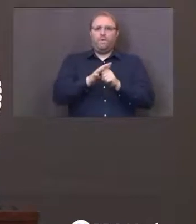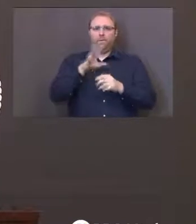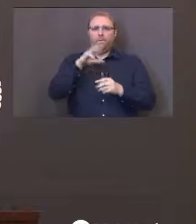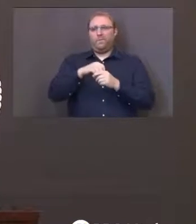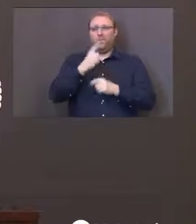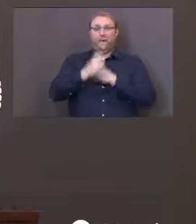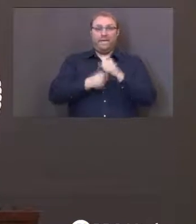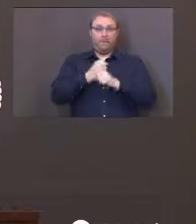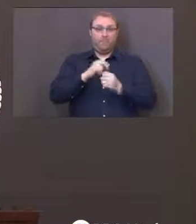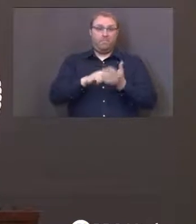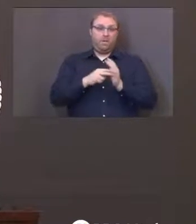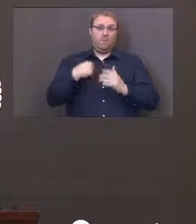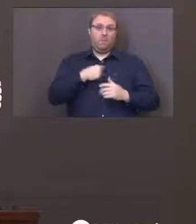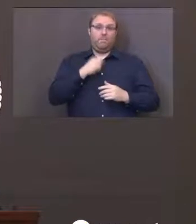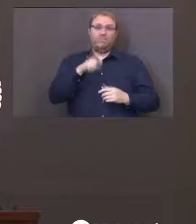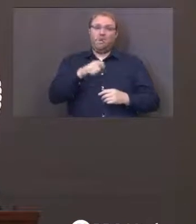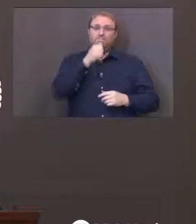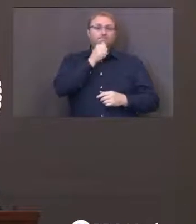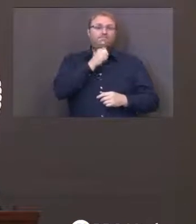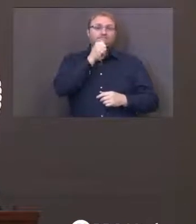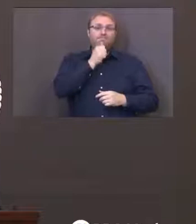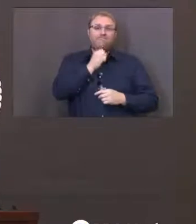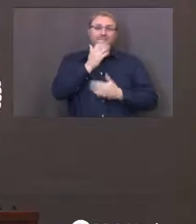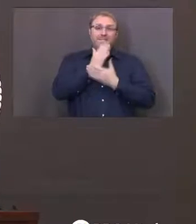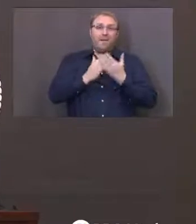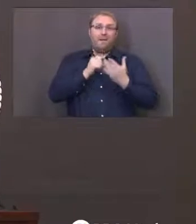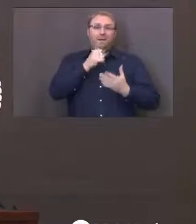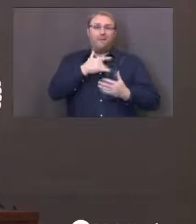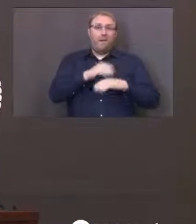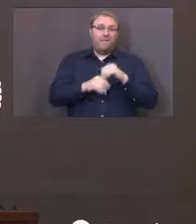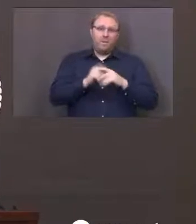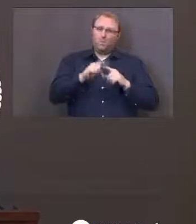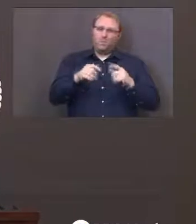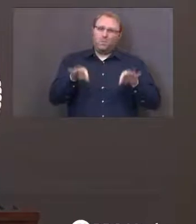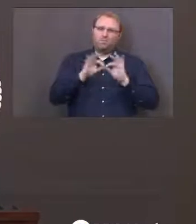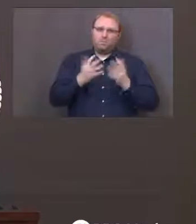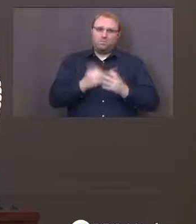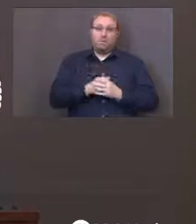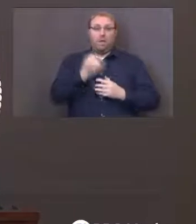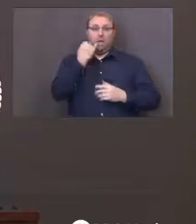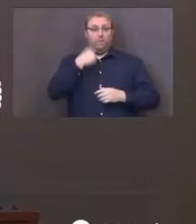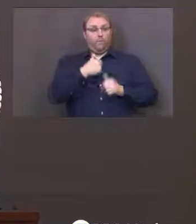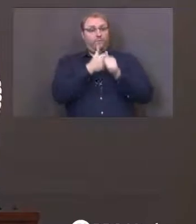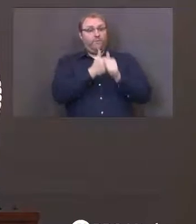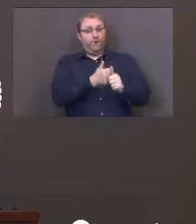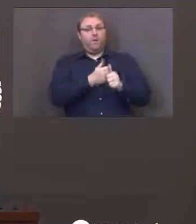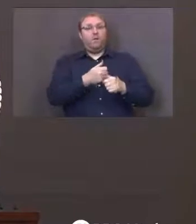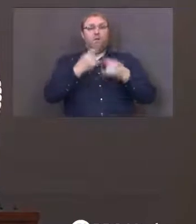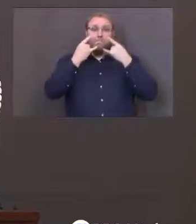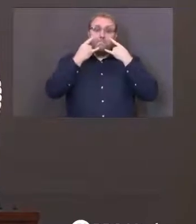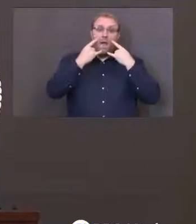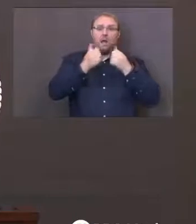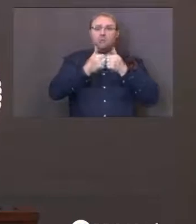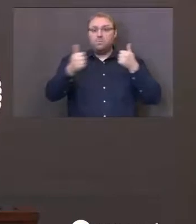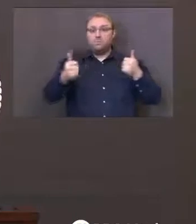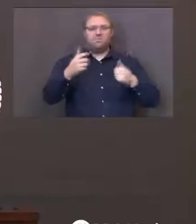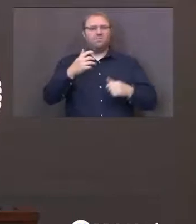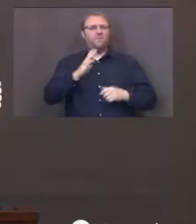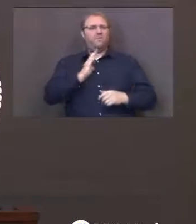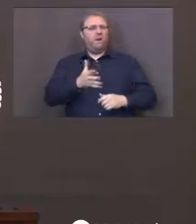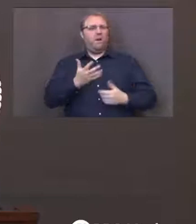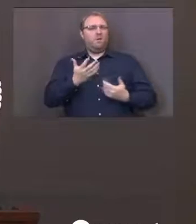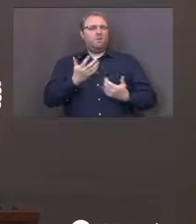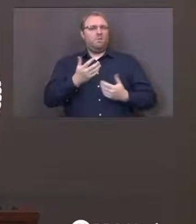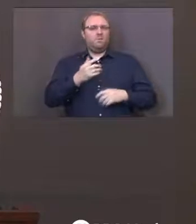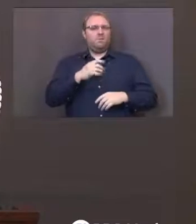fact, sacrifice and tolerate some inconvenience. And if we do that, I think we're going to be fine. So that's my biggest worry,